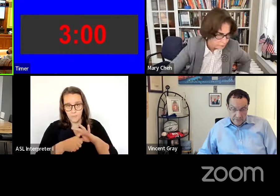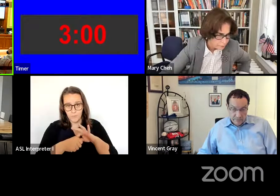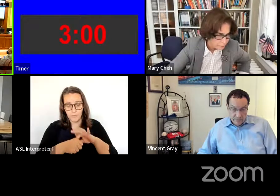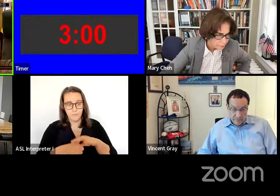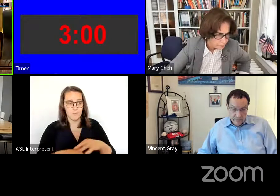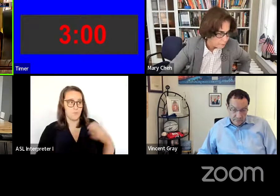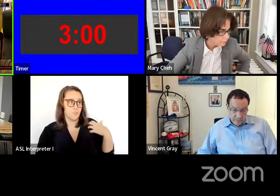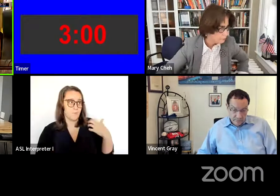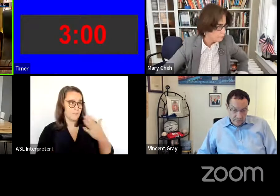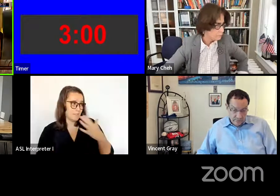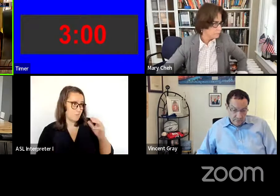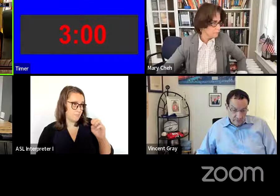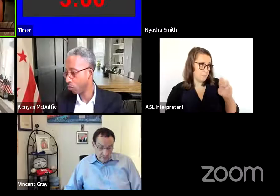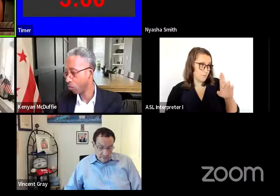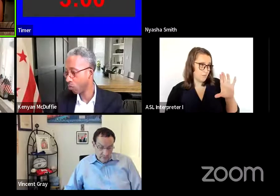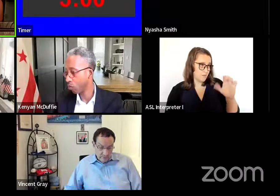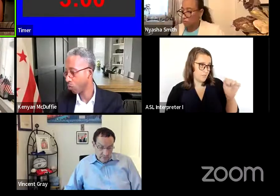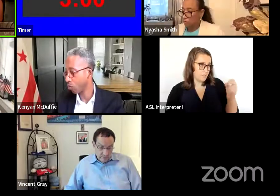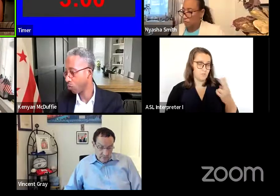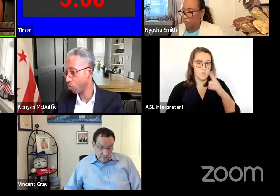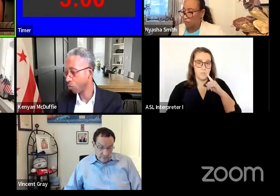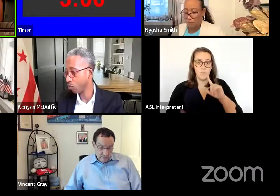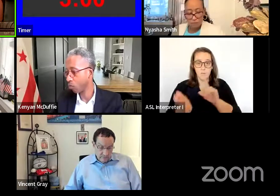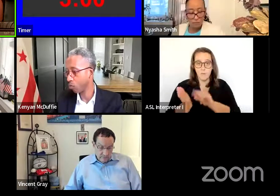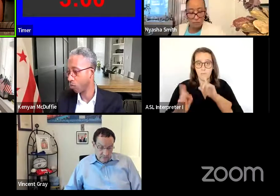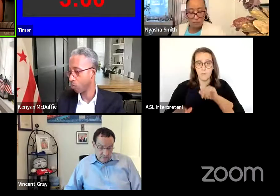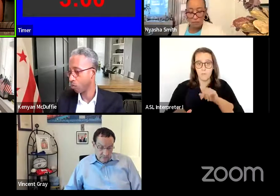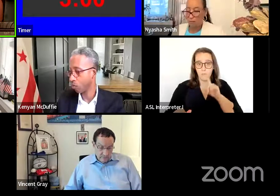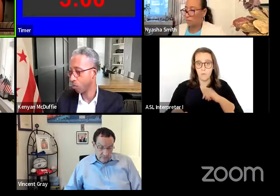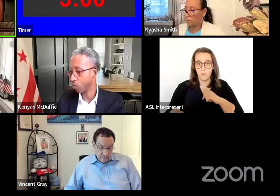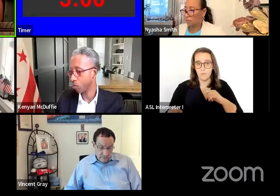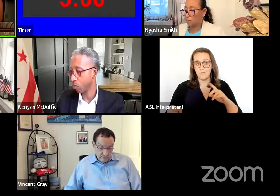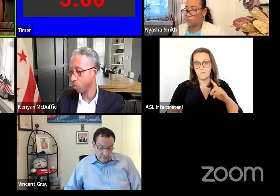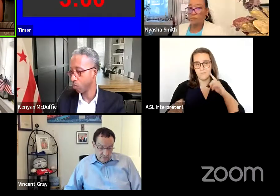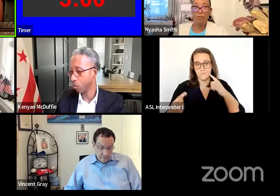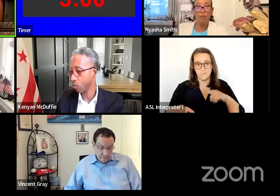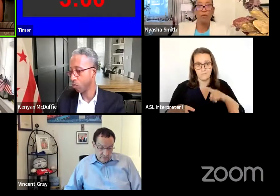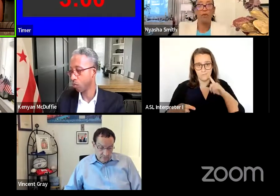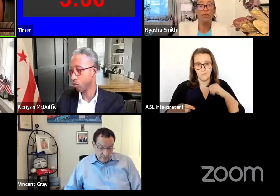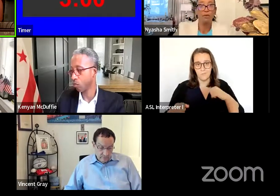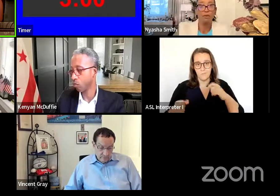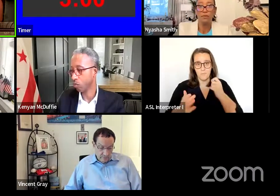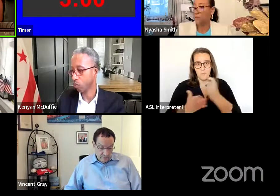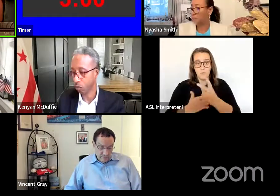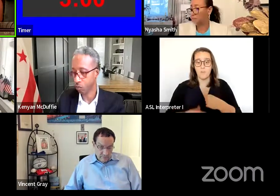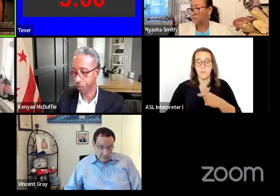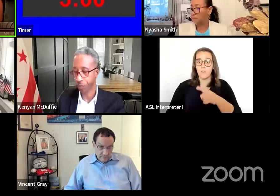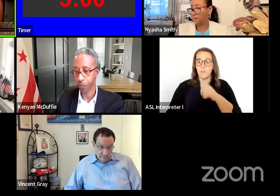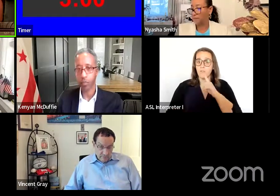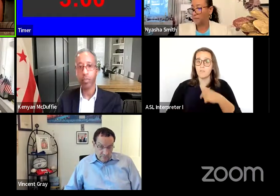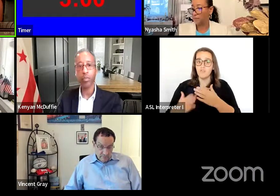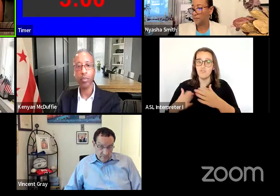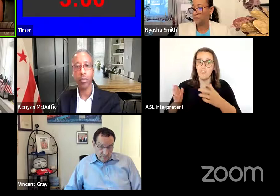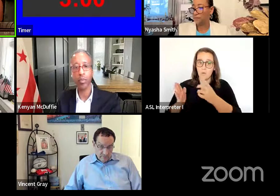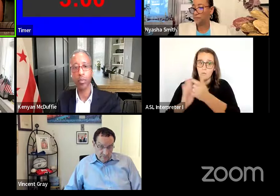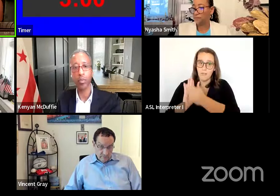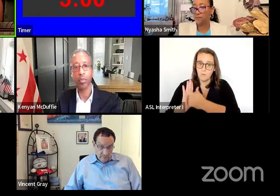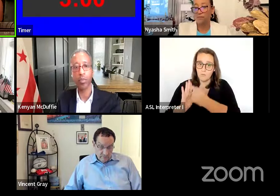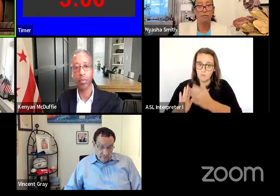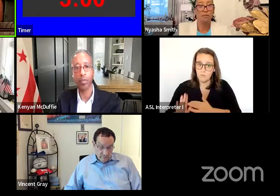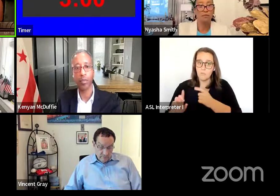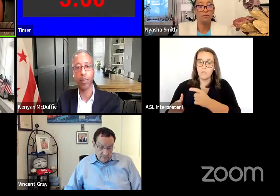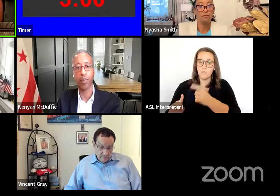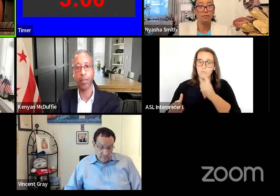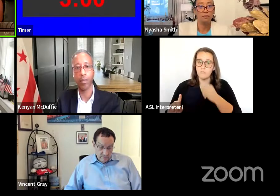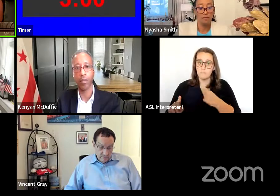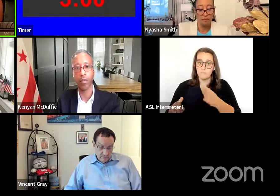Thank you, Mr. Cash. The print report are approved unanimously. Madam General Counsel, is the measure legally and technically sufficient for our consideration? Yes, it